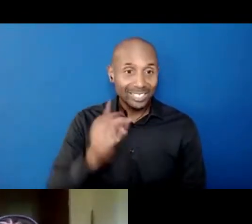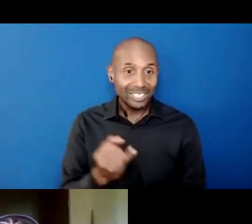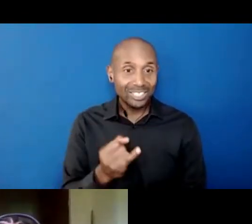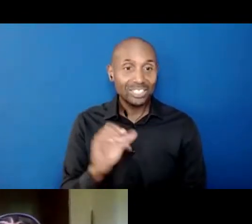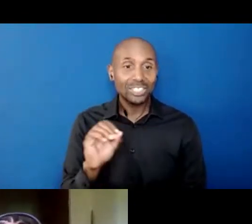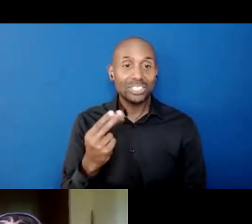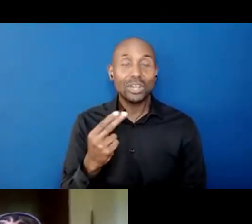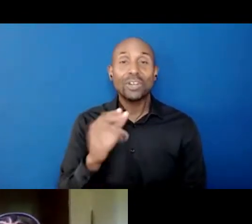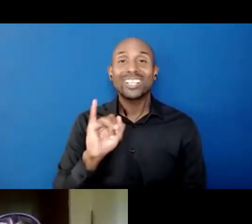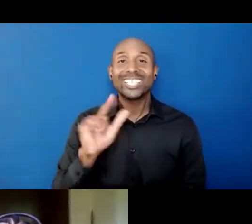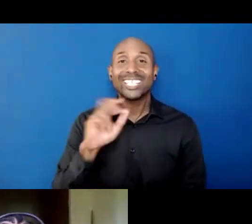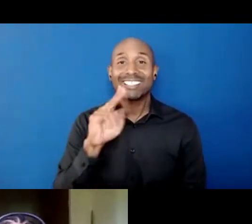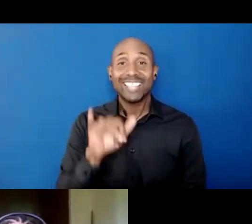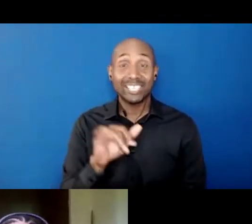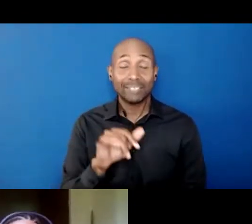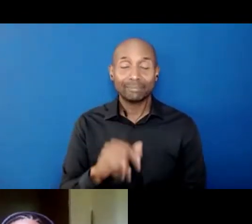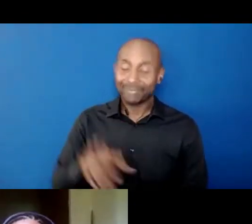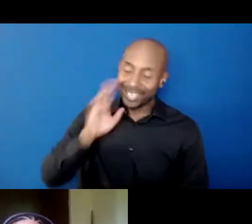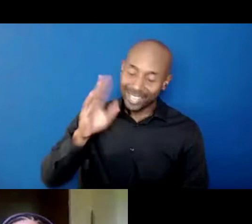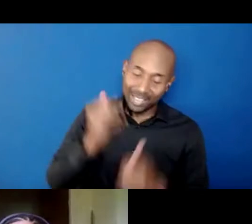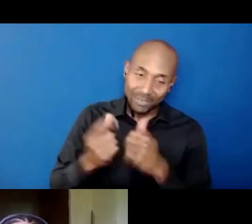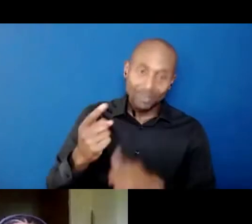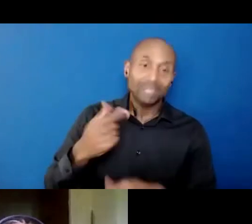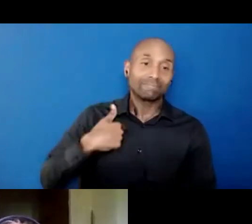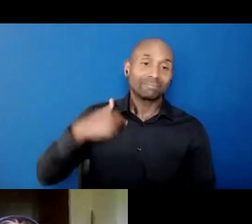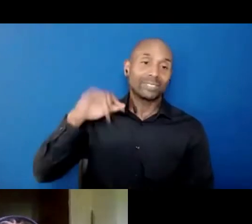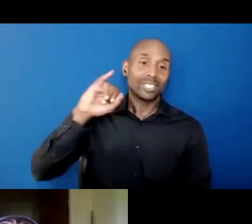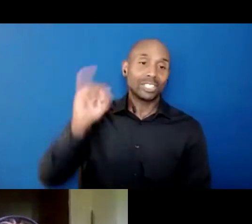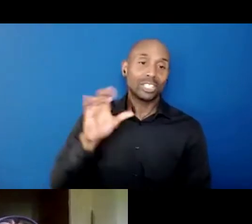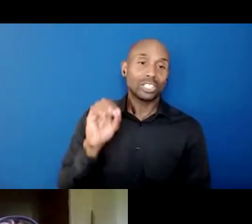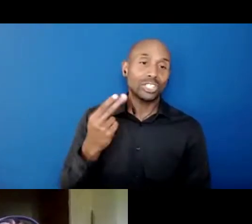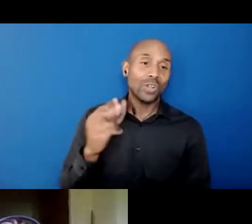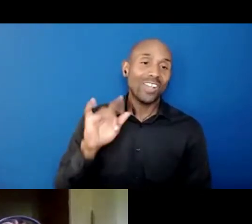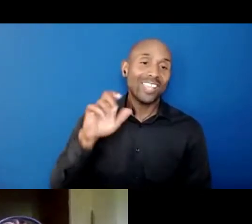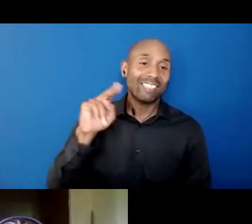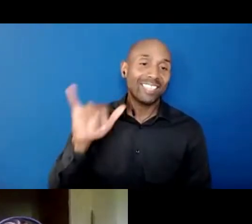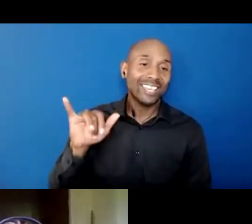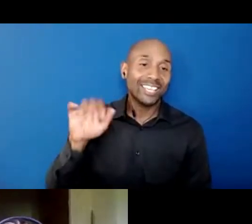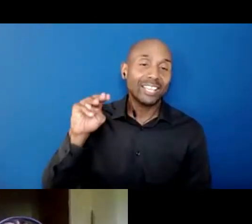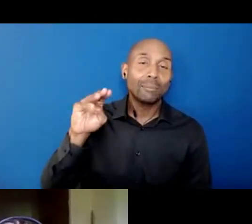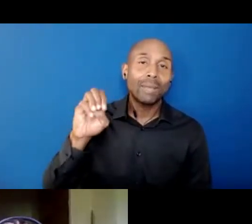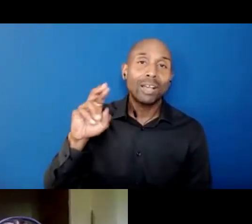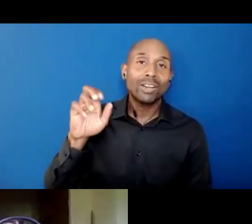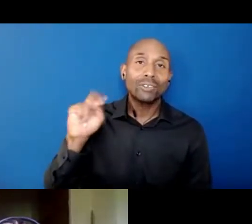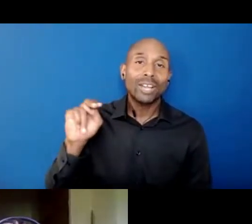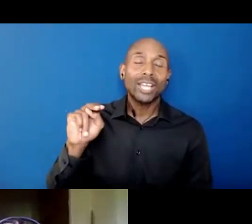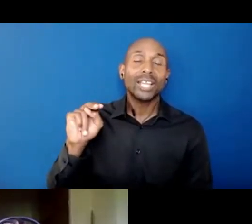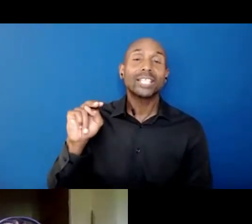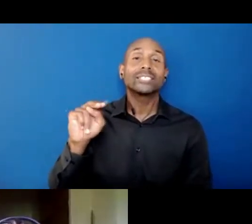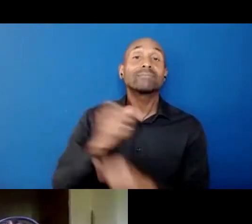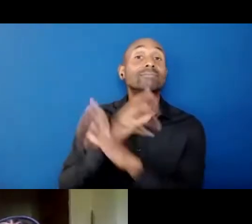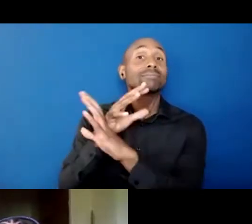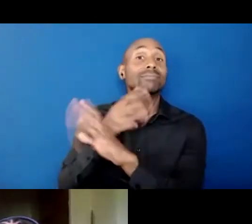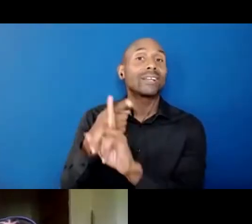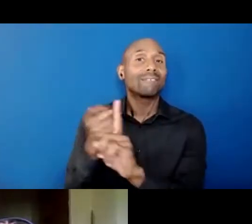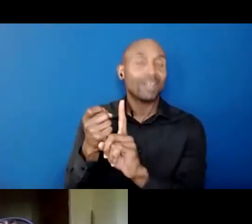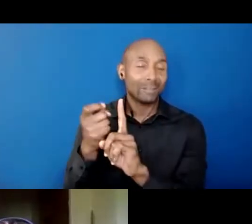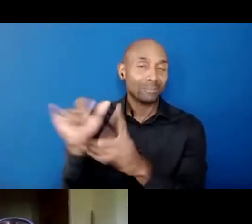Hi everyone, I'm Joy Lenny Moran, and I am joining you all from New York City,